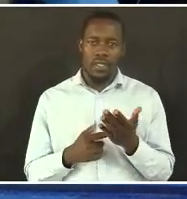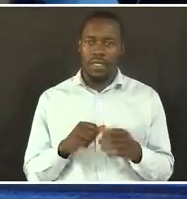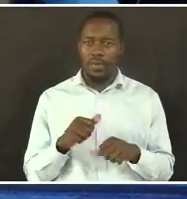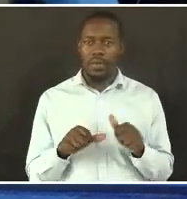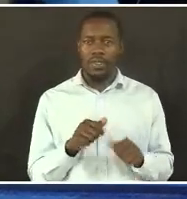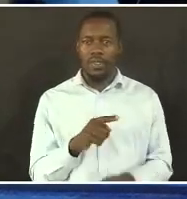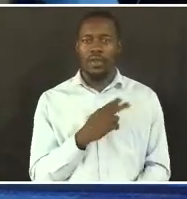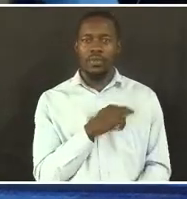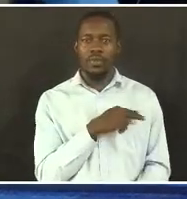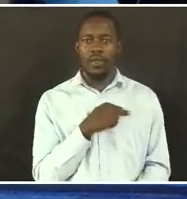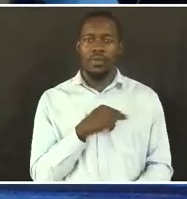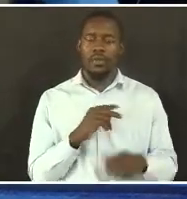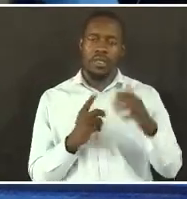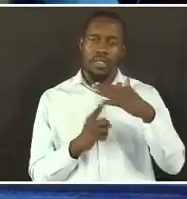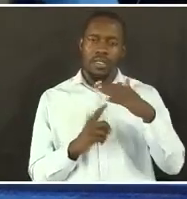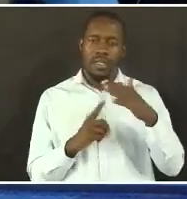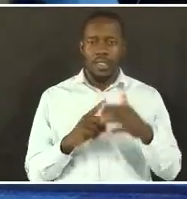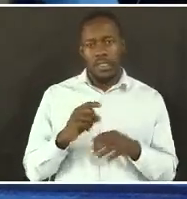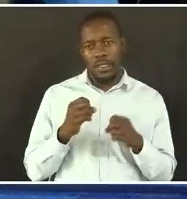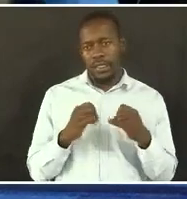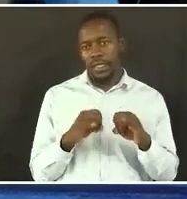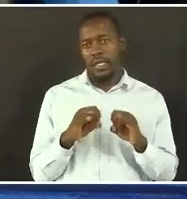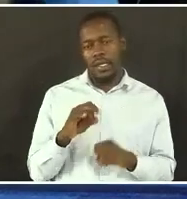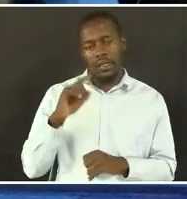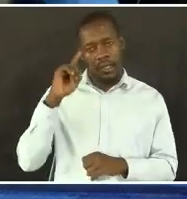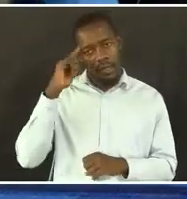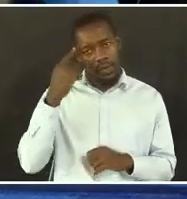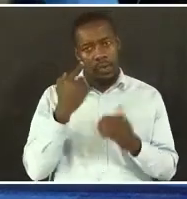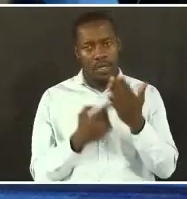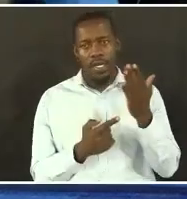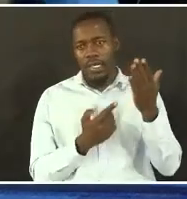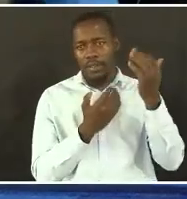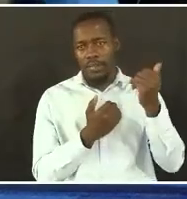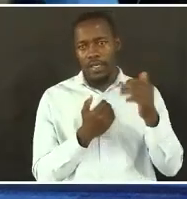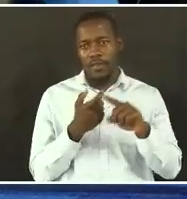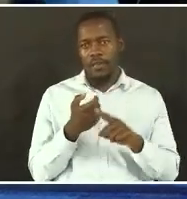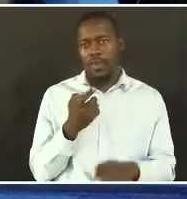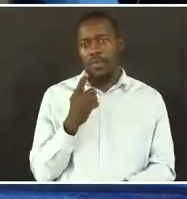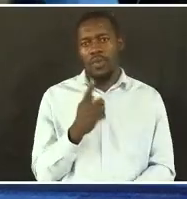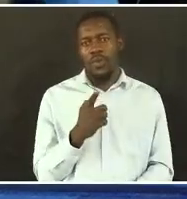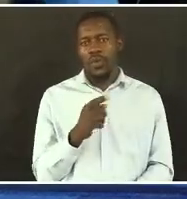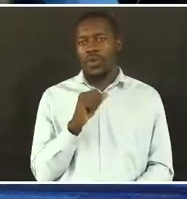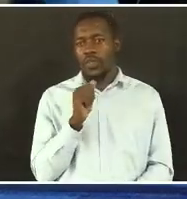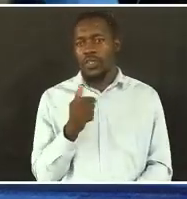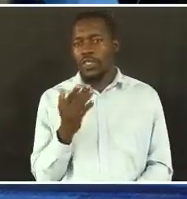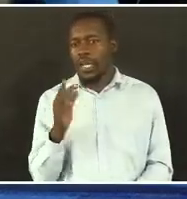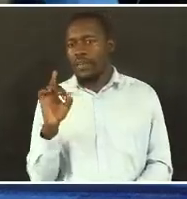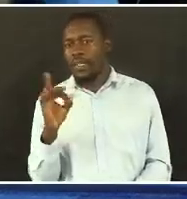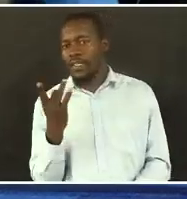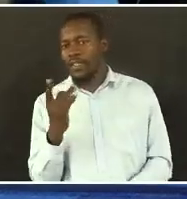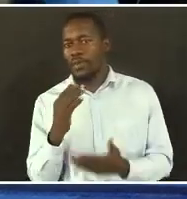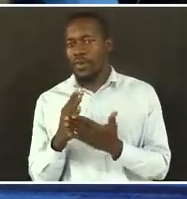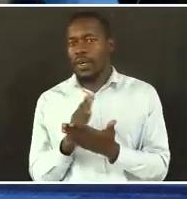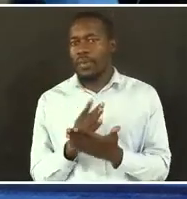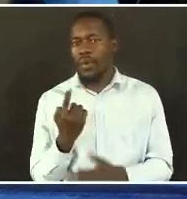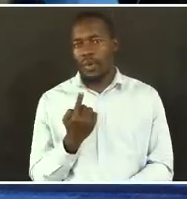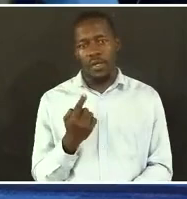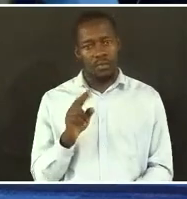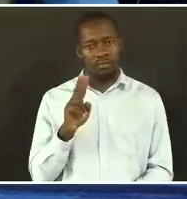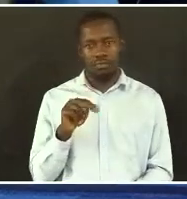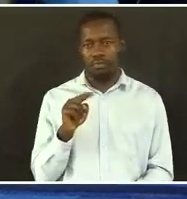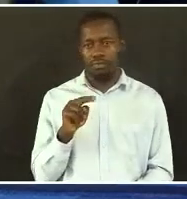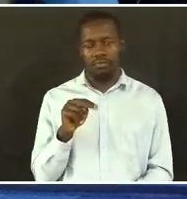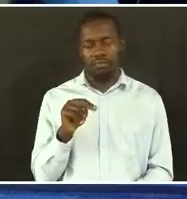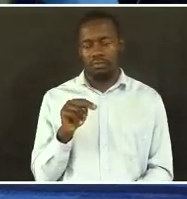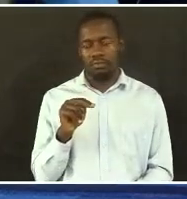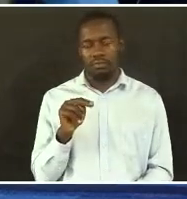not Adventist church program. This is Christ's own initiated ministry. So when we do